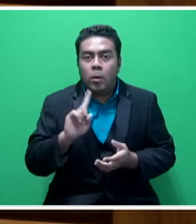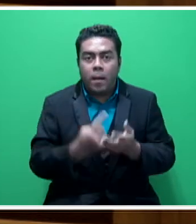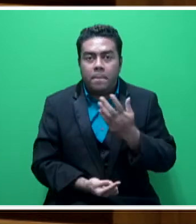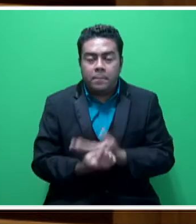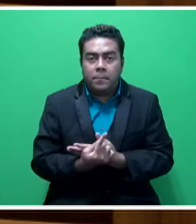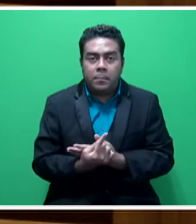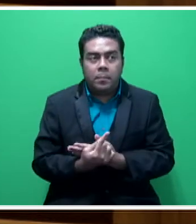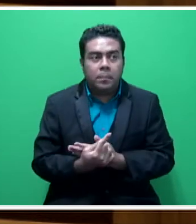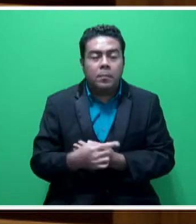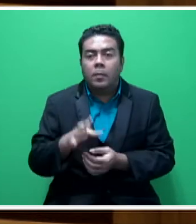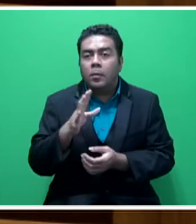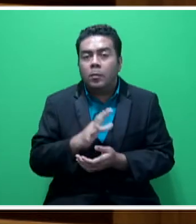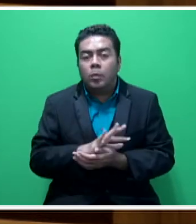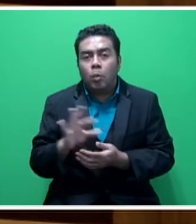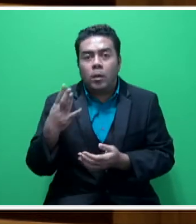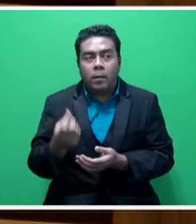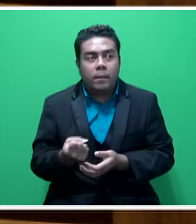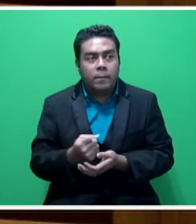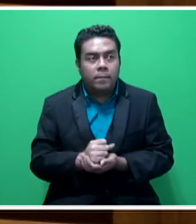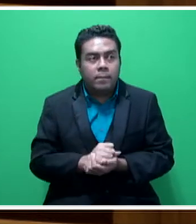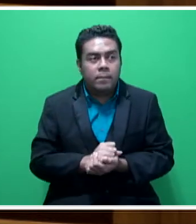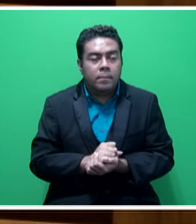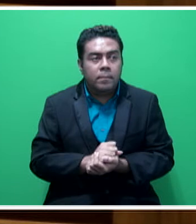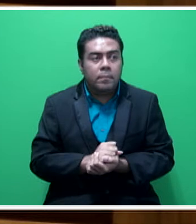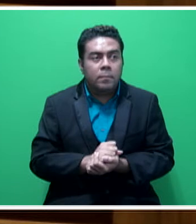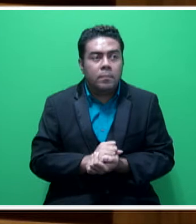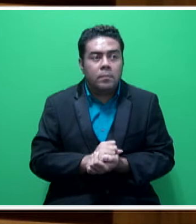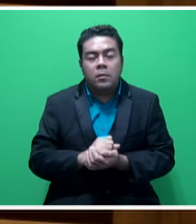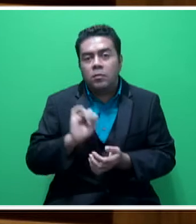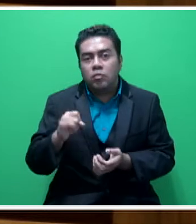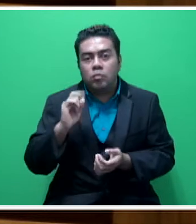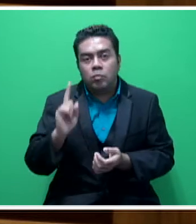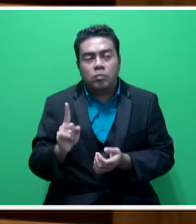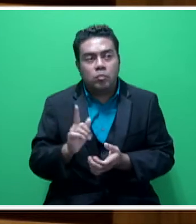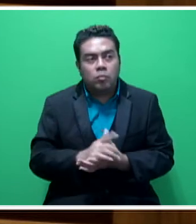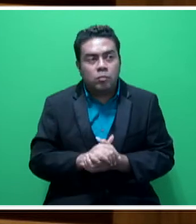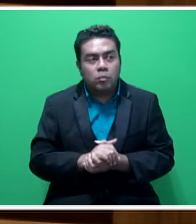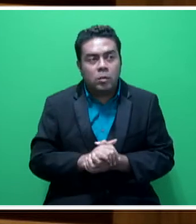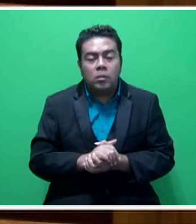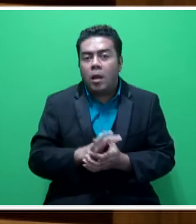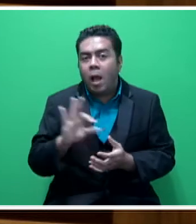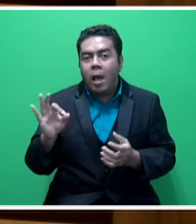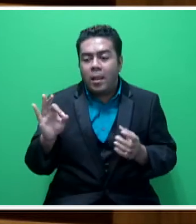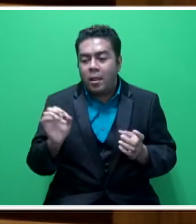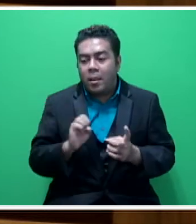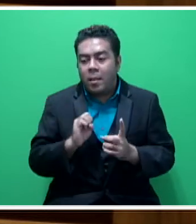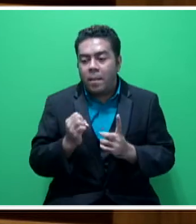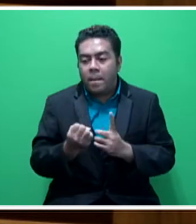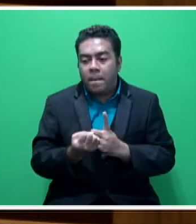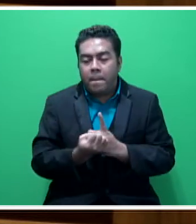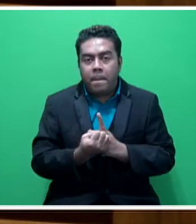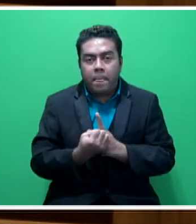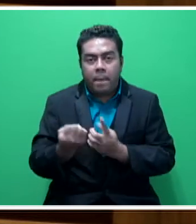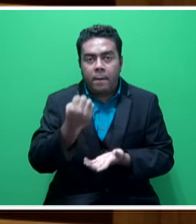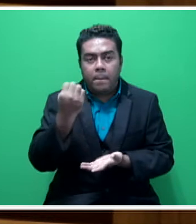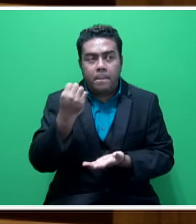you don't have operators just using the uneconomical routes. It will be incumbent upon